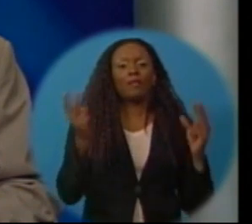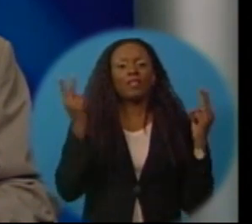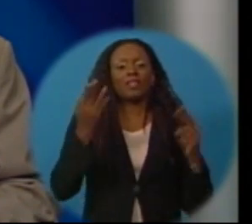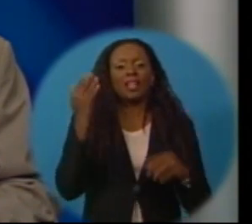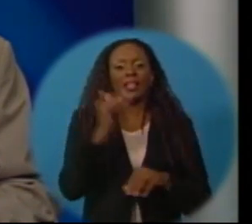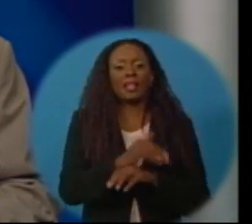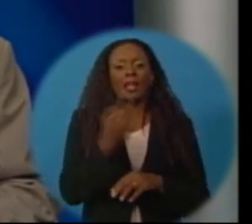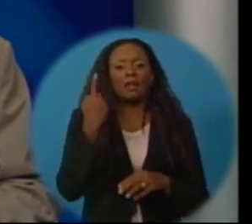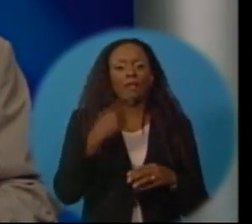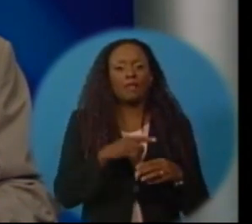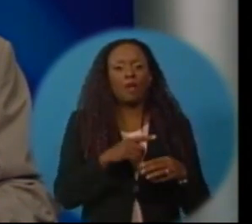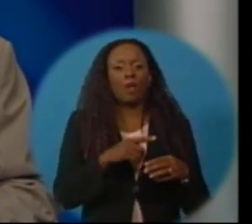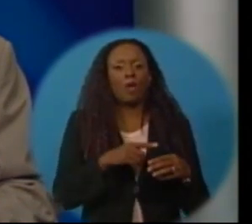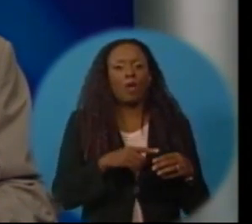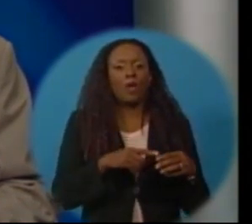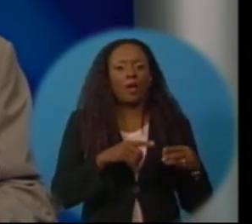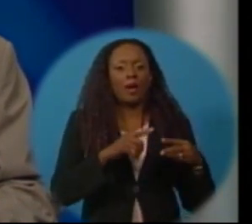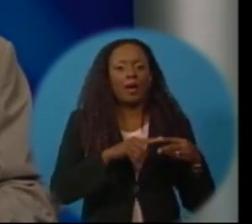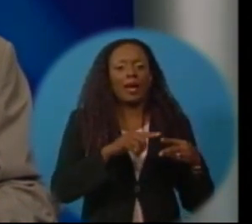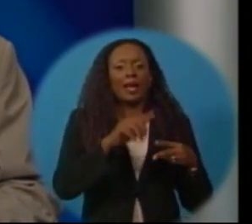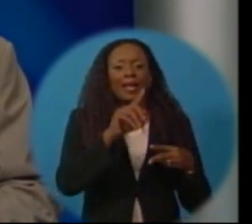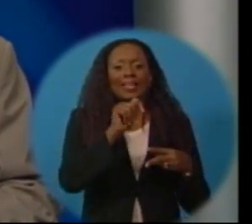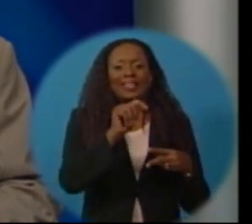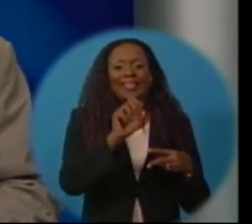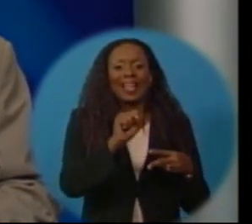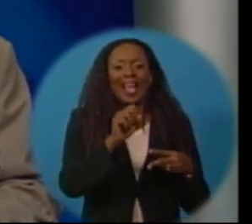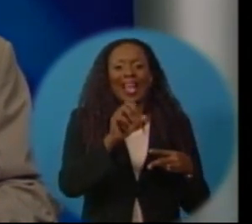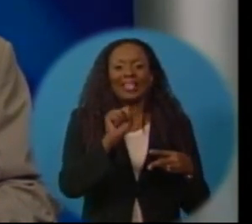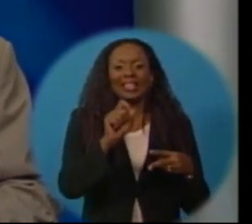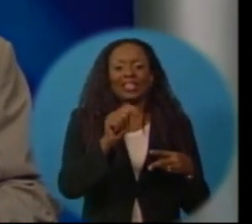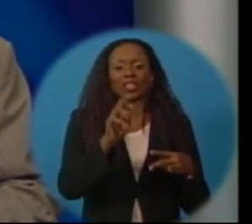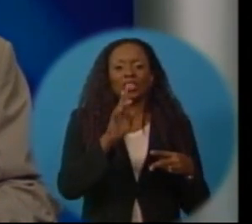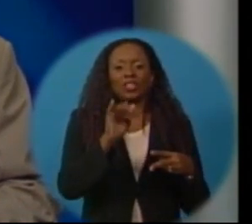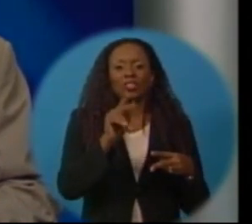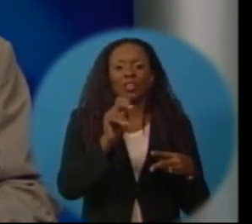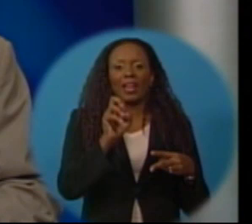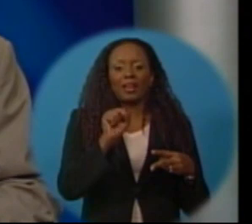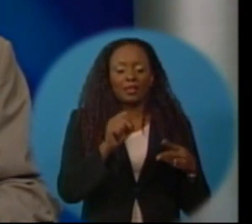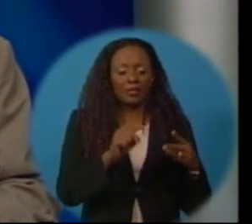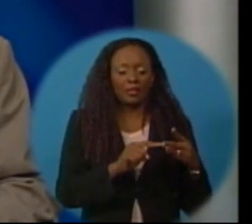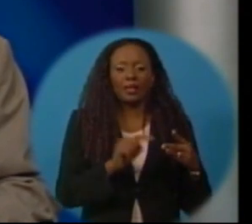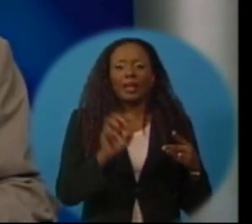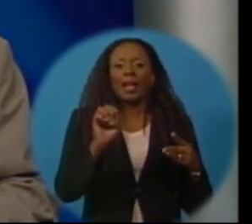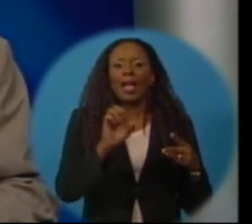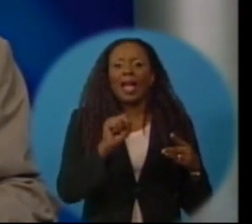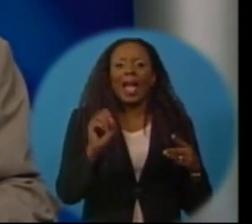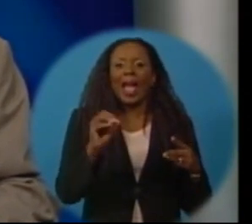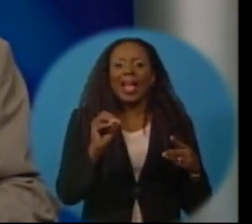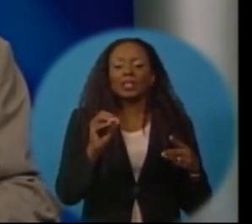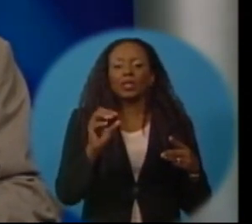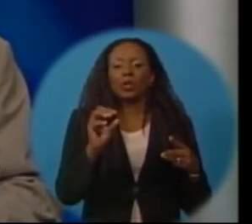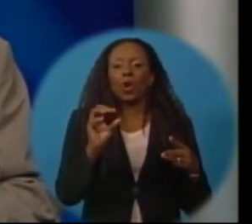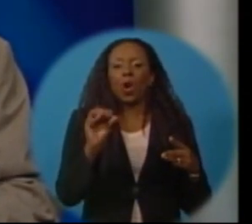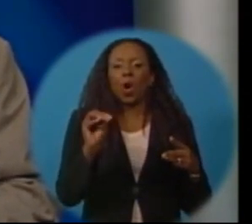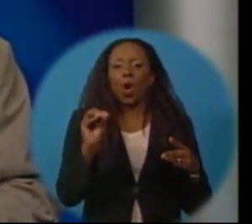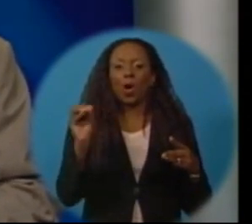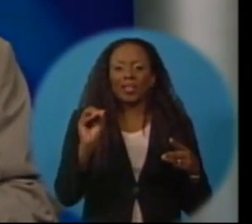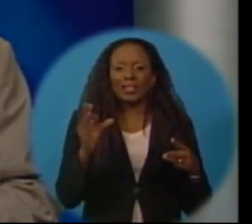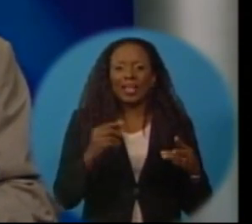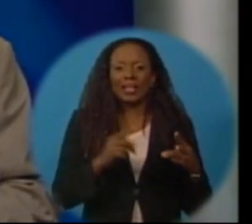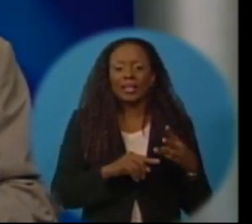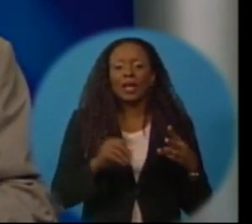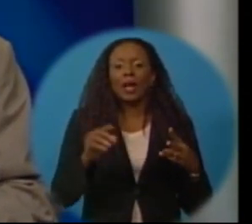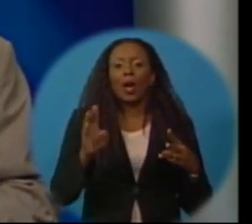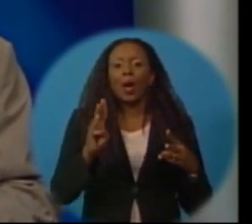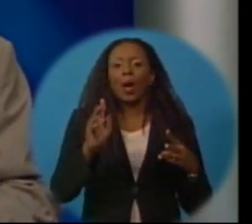for T.S. Strikers, Barbados Steel Works ESSO Oistins Top Bay Settlers, and Bajan Pride. All this from the LIME Pelican